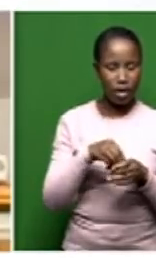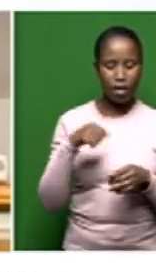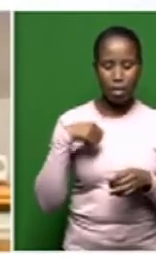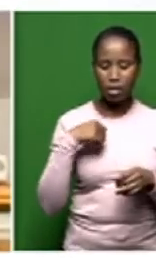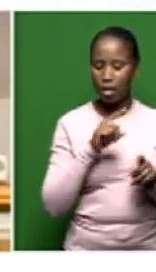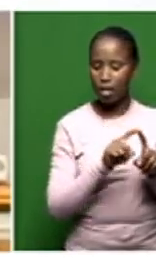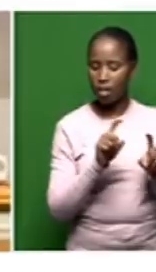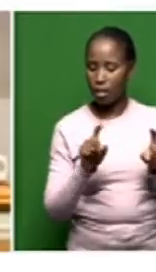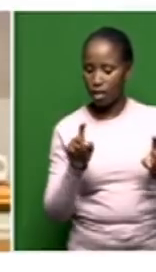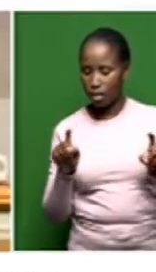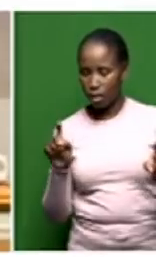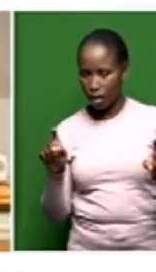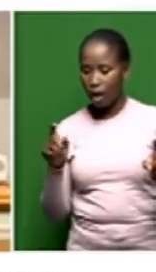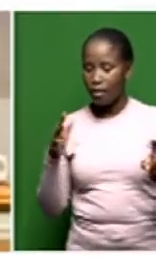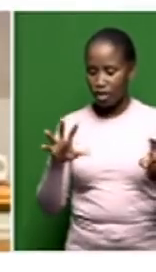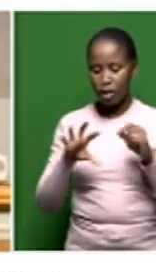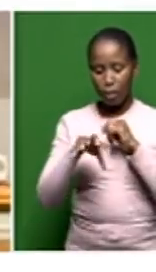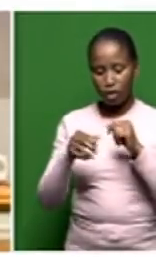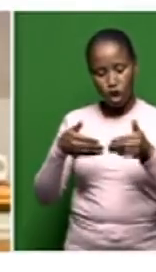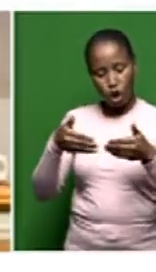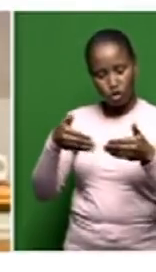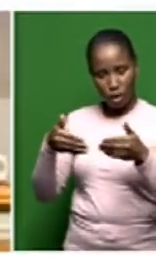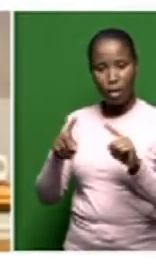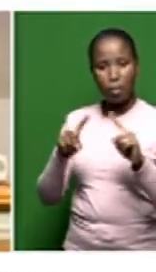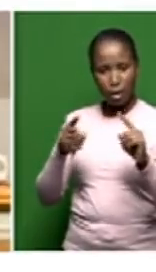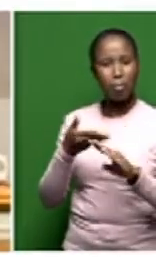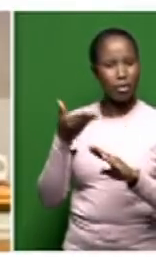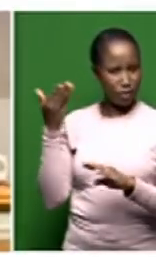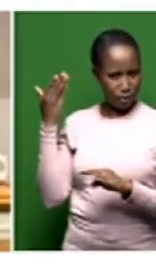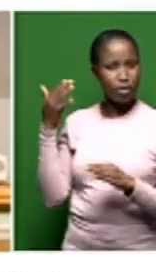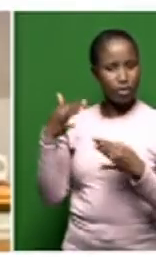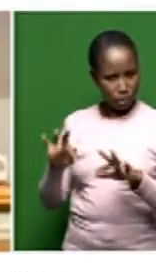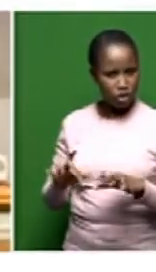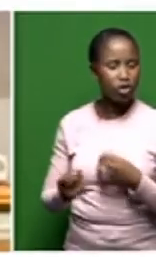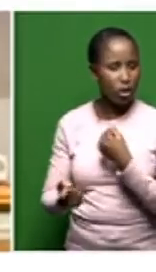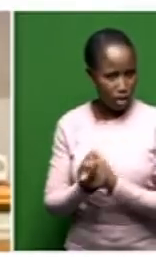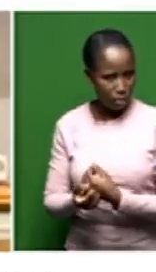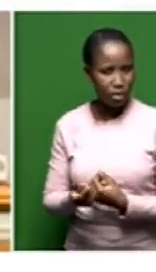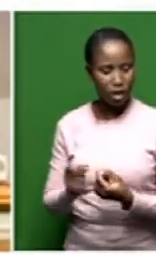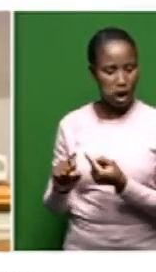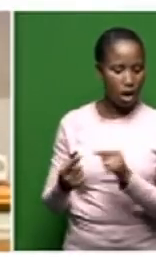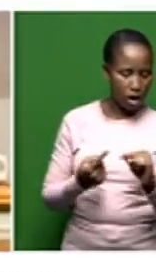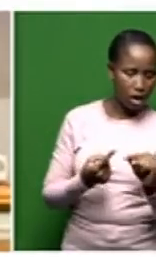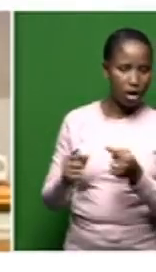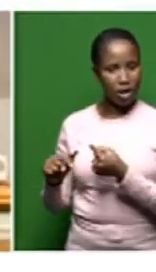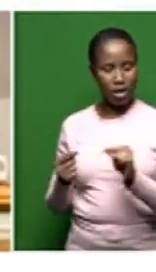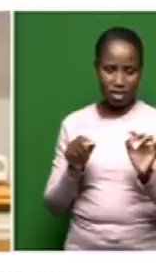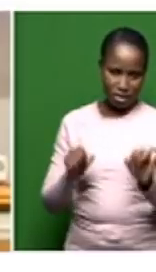also control the province, there often have been in the past, some tensions because of that.